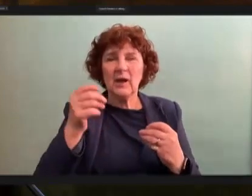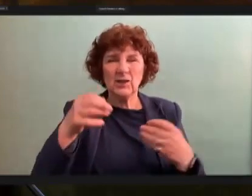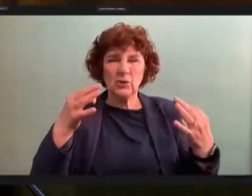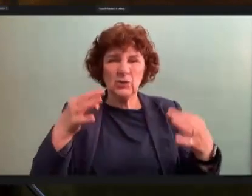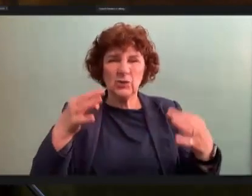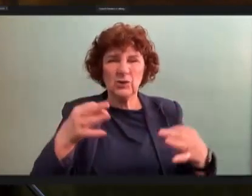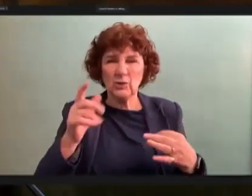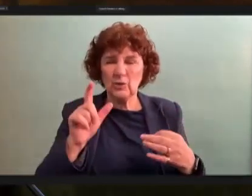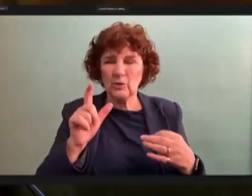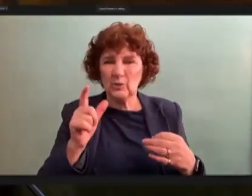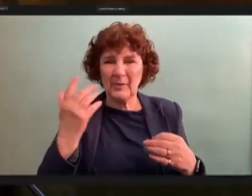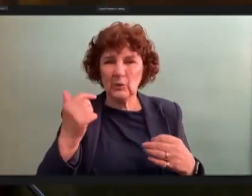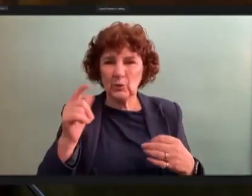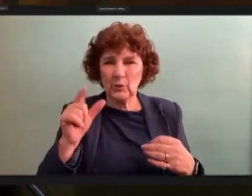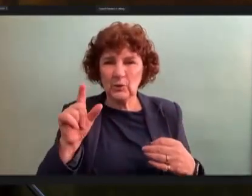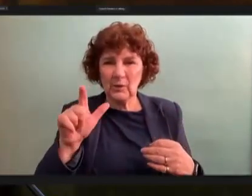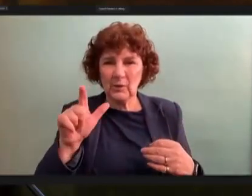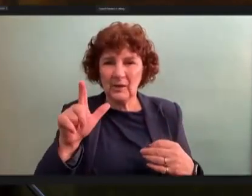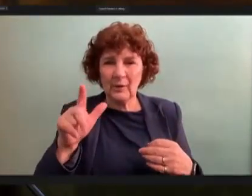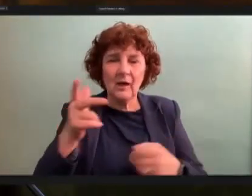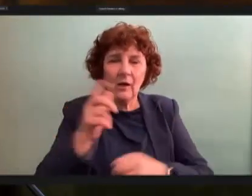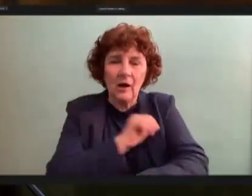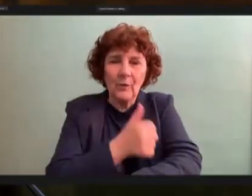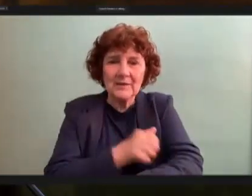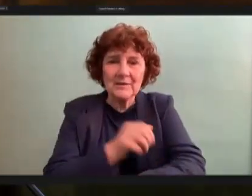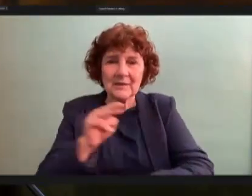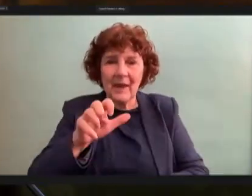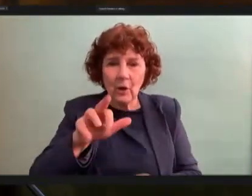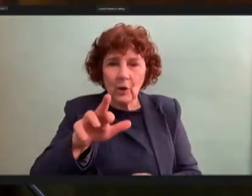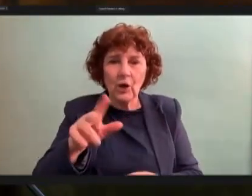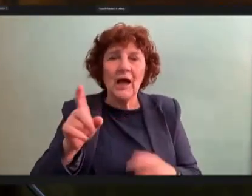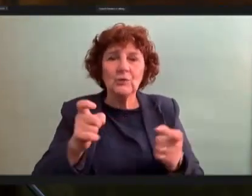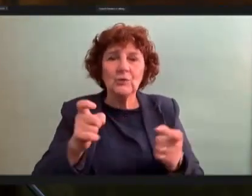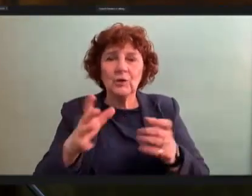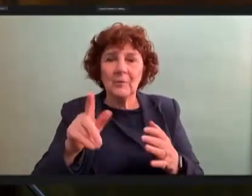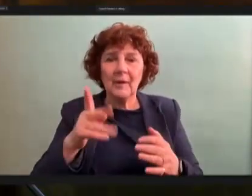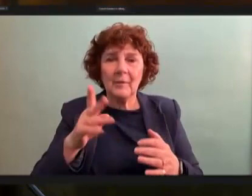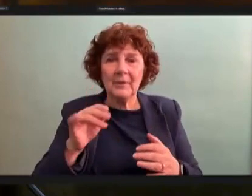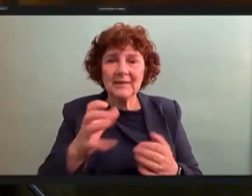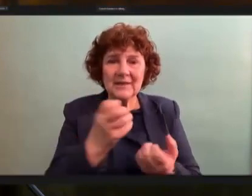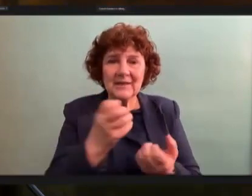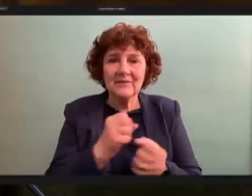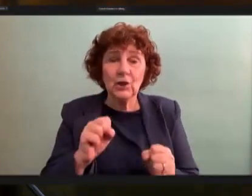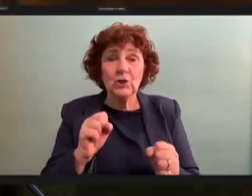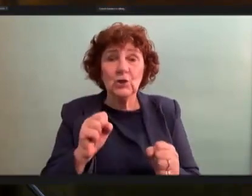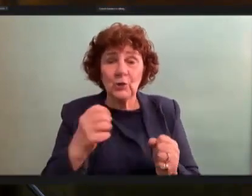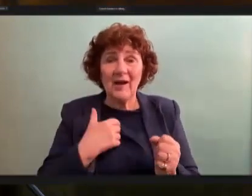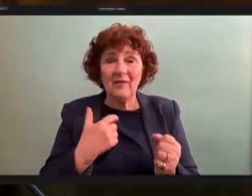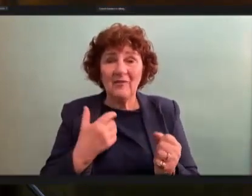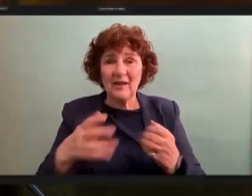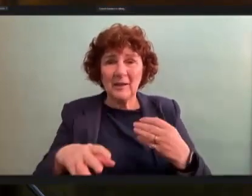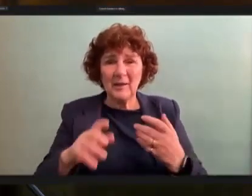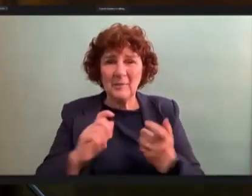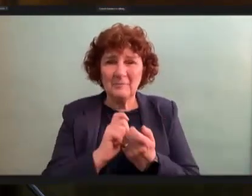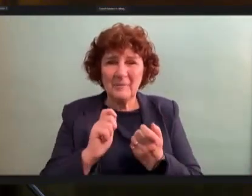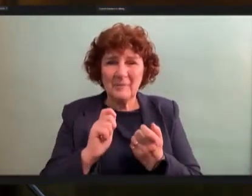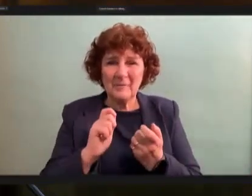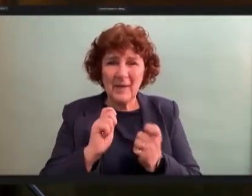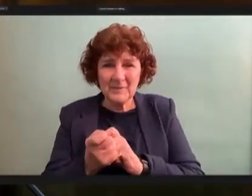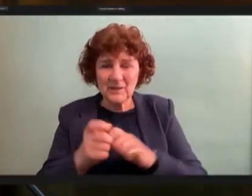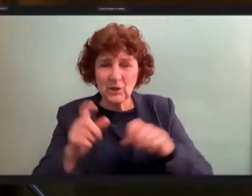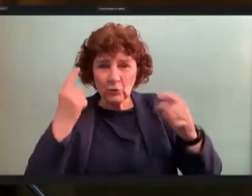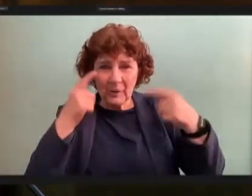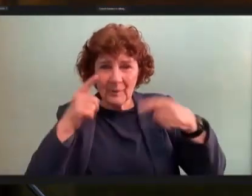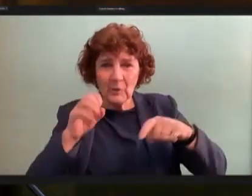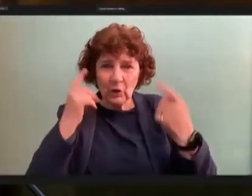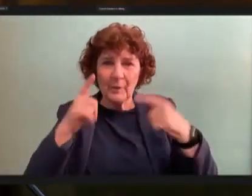mayor and director of public safety to enter on behalf of the city of Pittsburgh into an amended agreement or agreements with Purvis Systems for installation of a